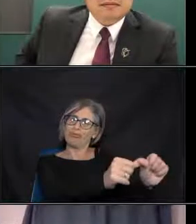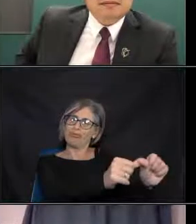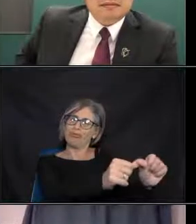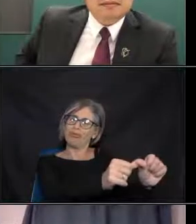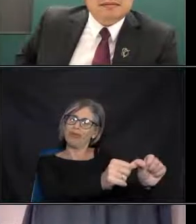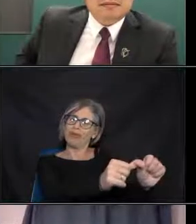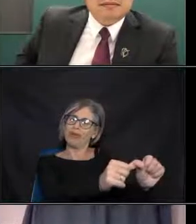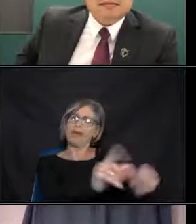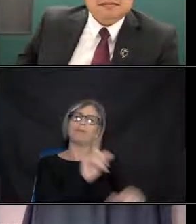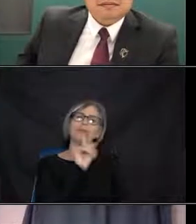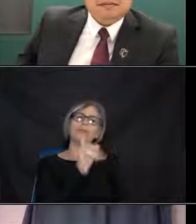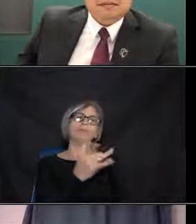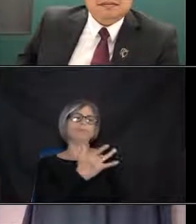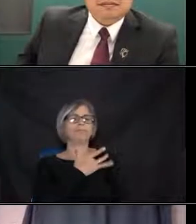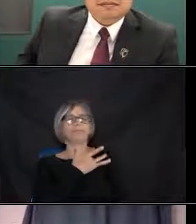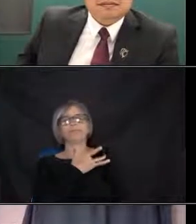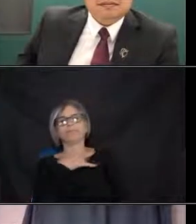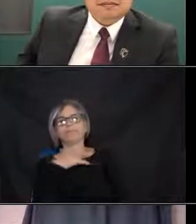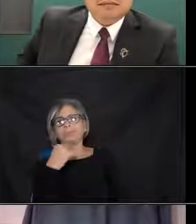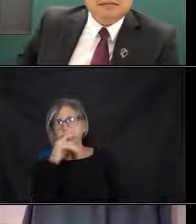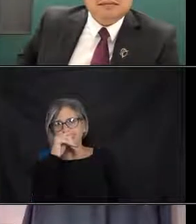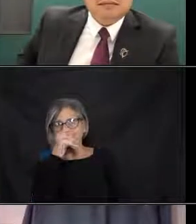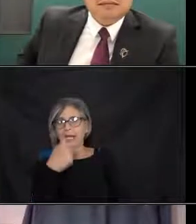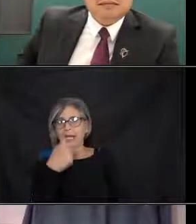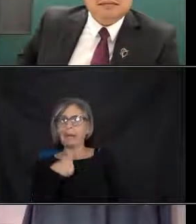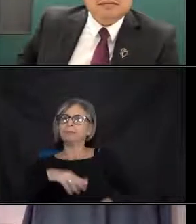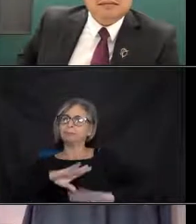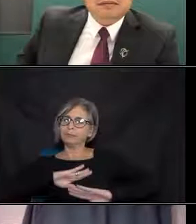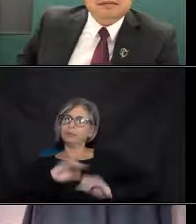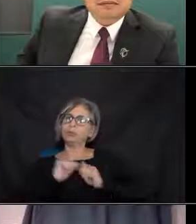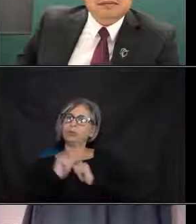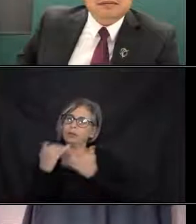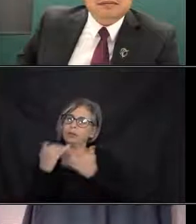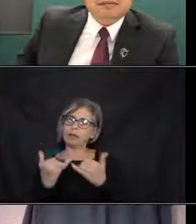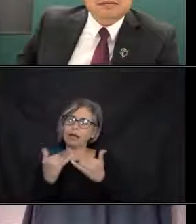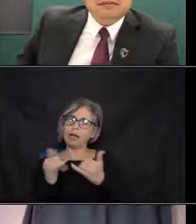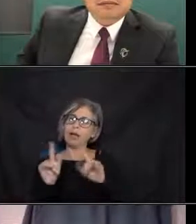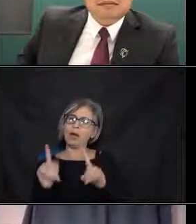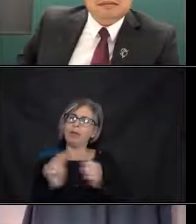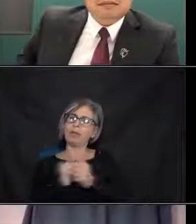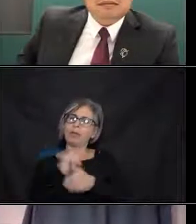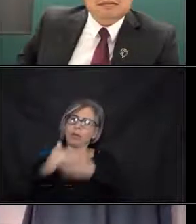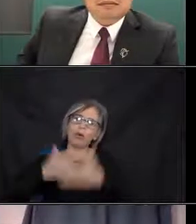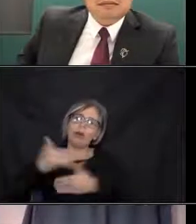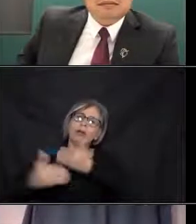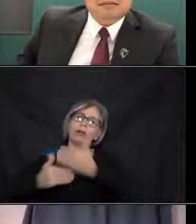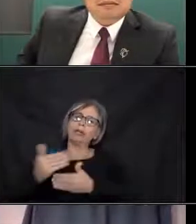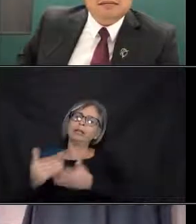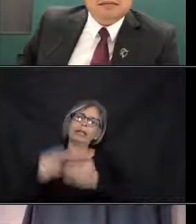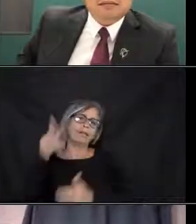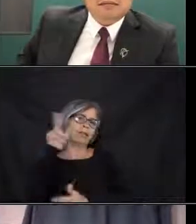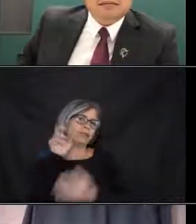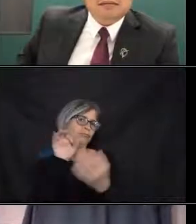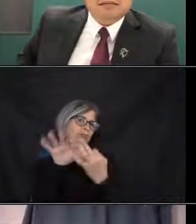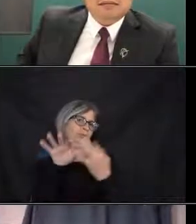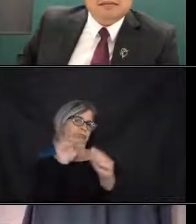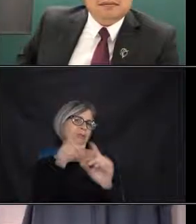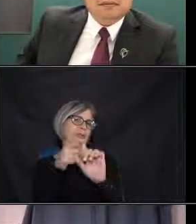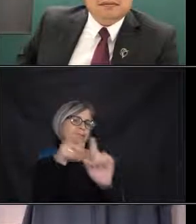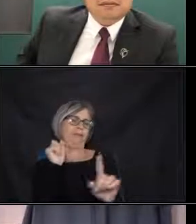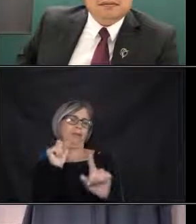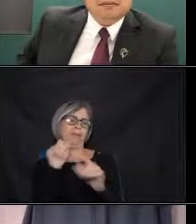something I'm content with in terms of the progress that I've heard back from,